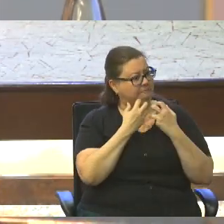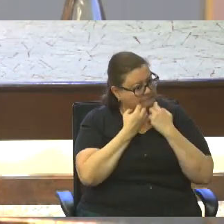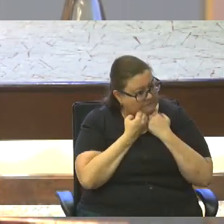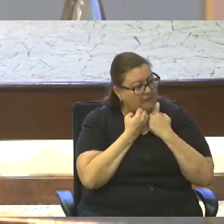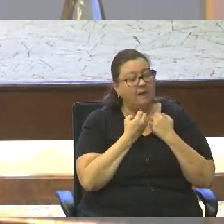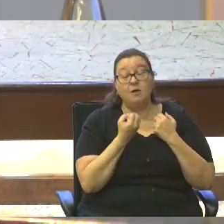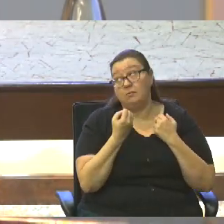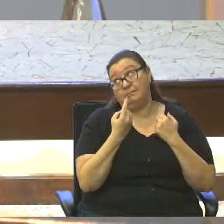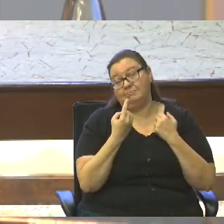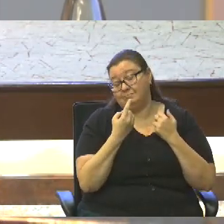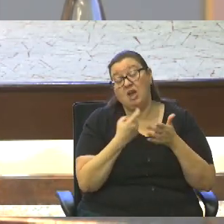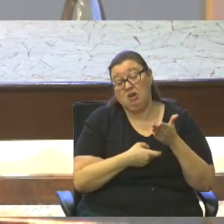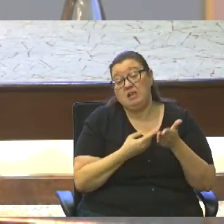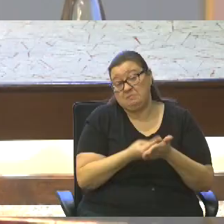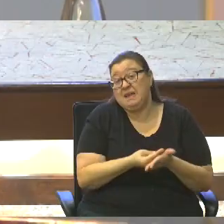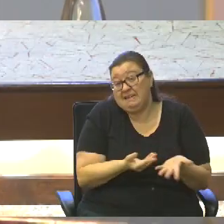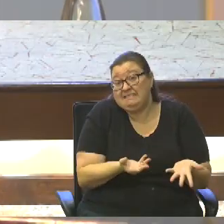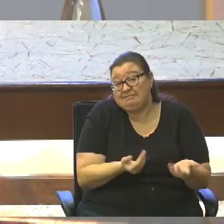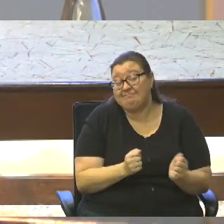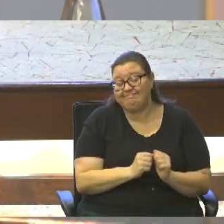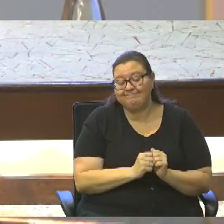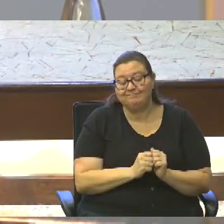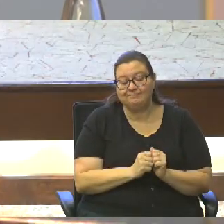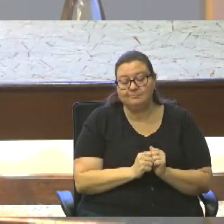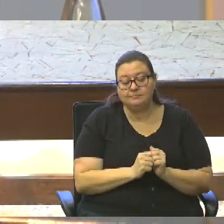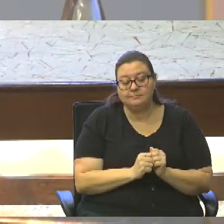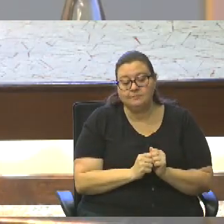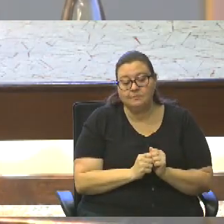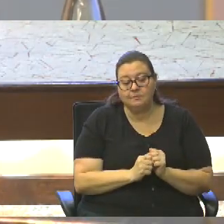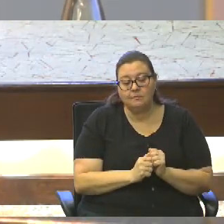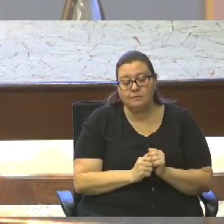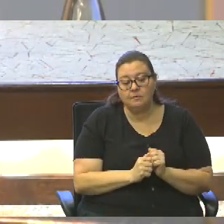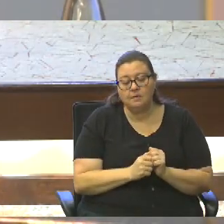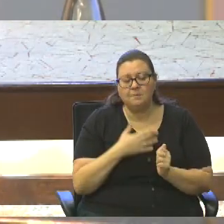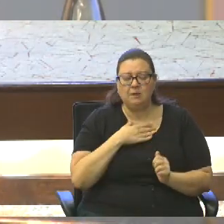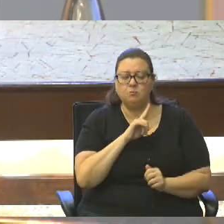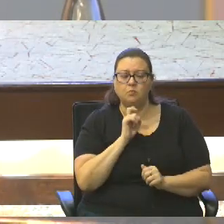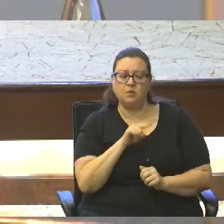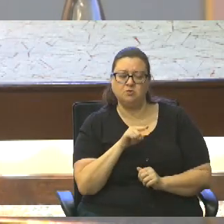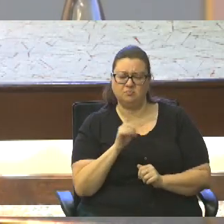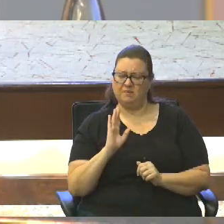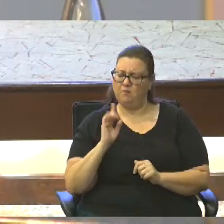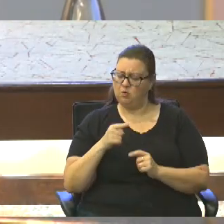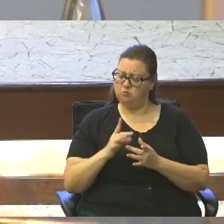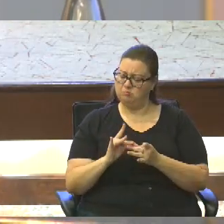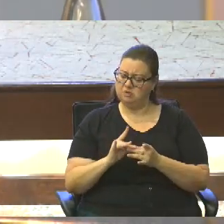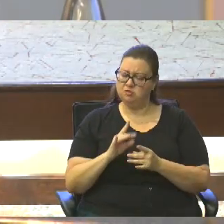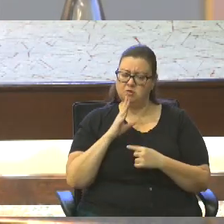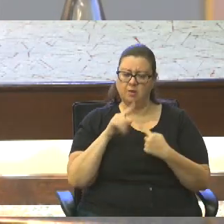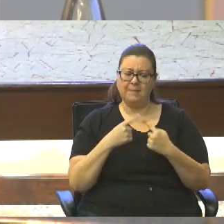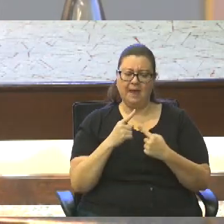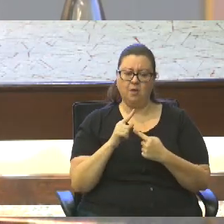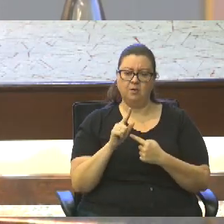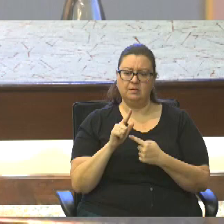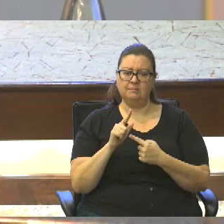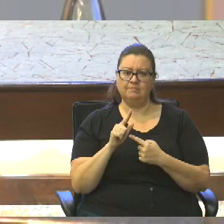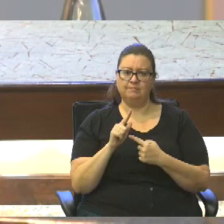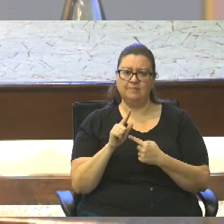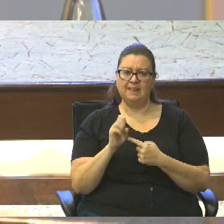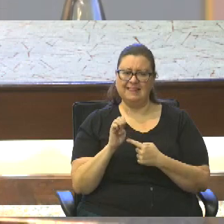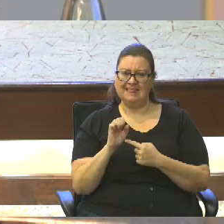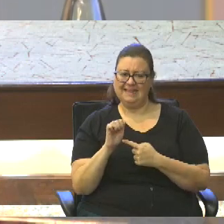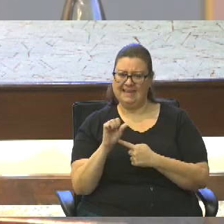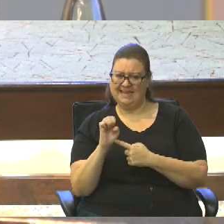free. My question is, we were talking about in the discussion of the lease terms, are